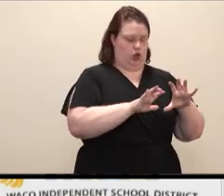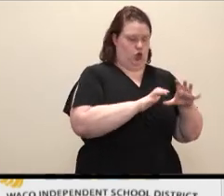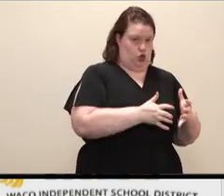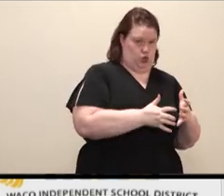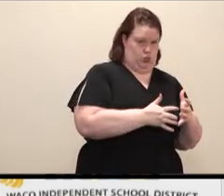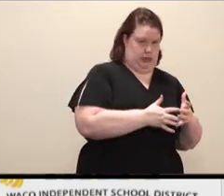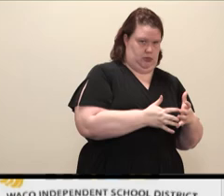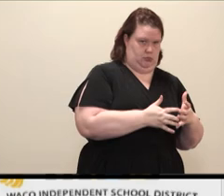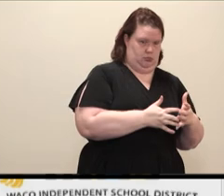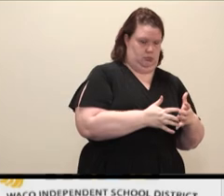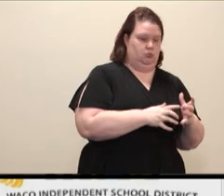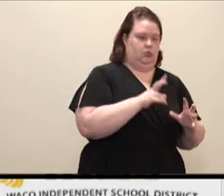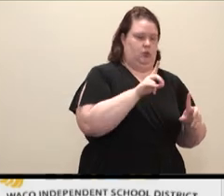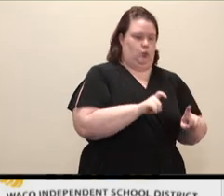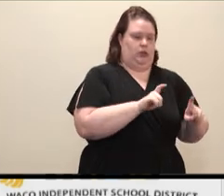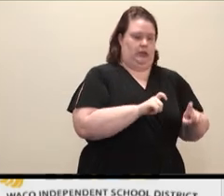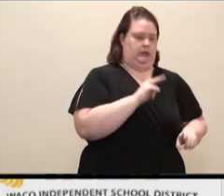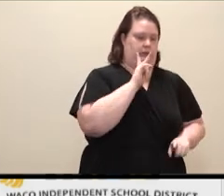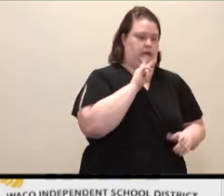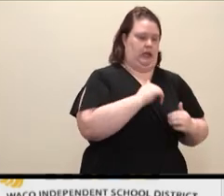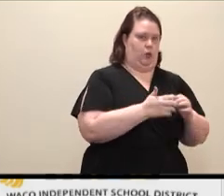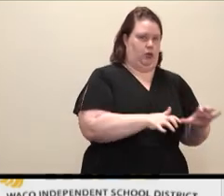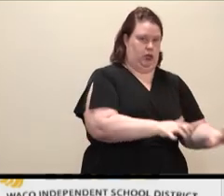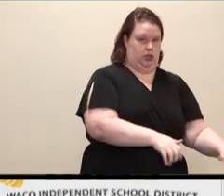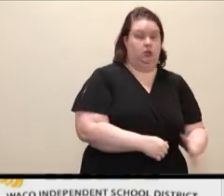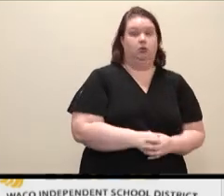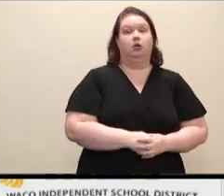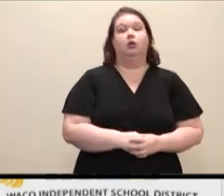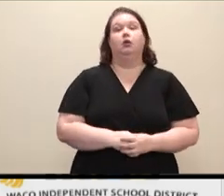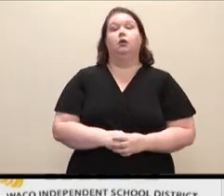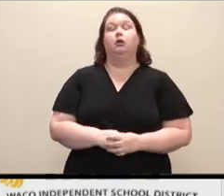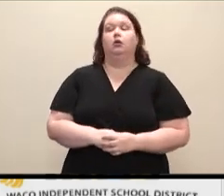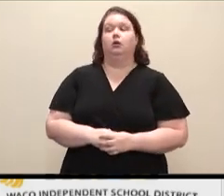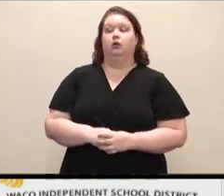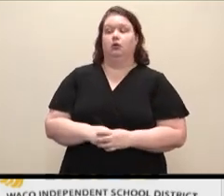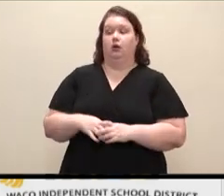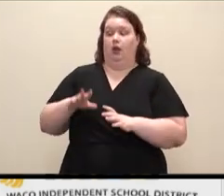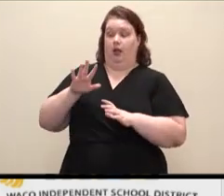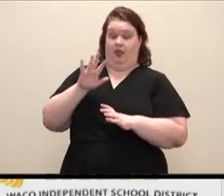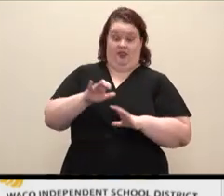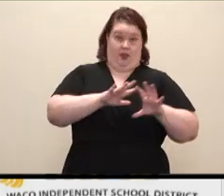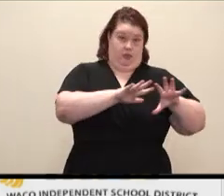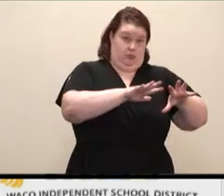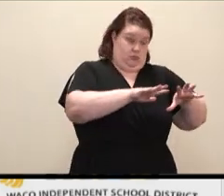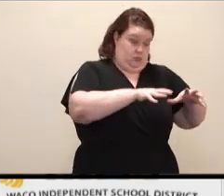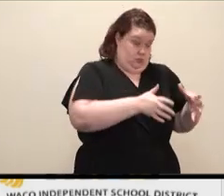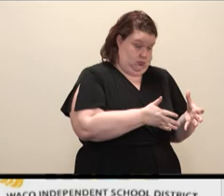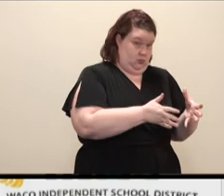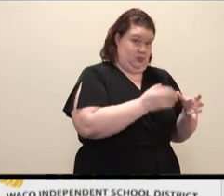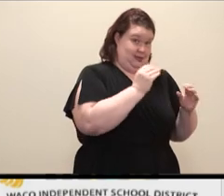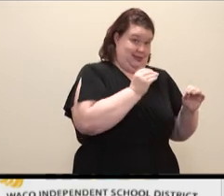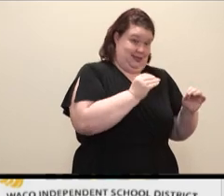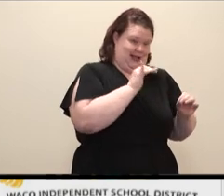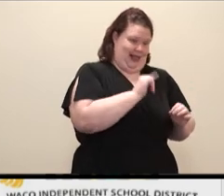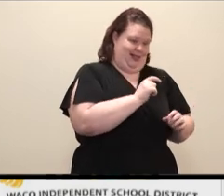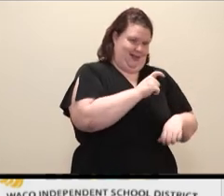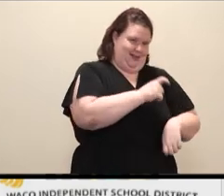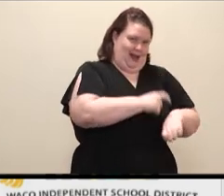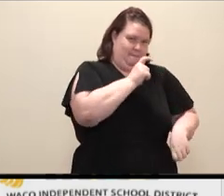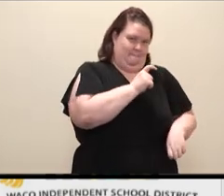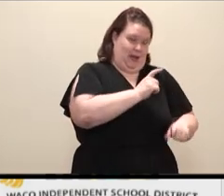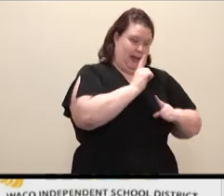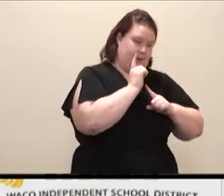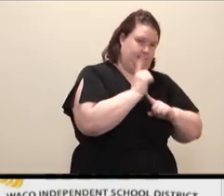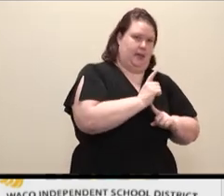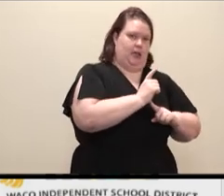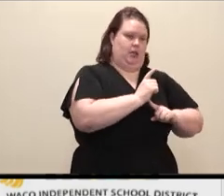what the TCAs do is, from the curriculum department, they're assessments of that unit at that time so that you can respond immediately